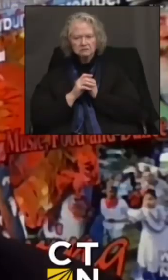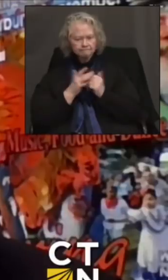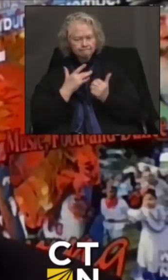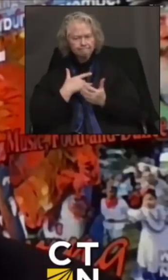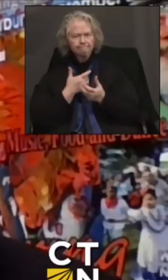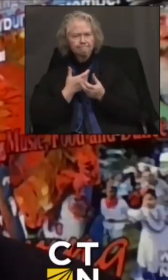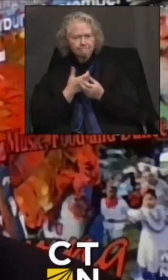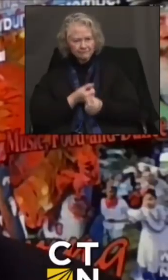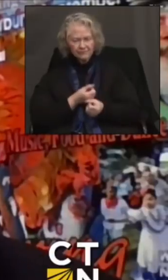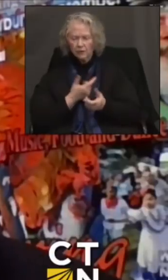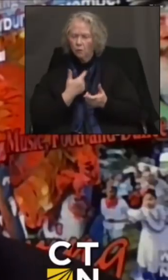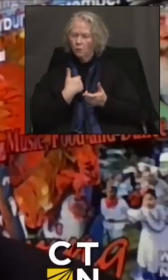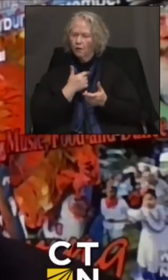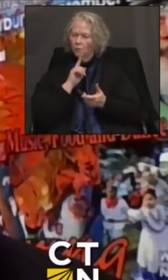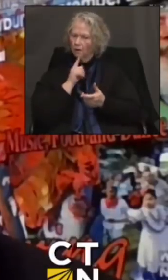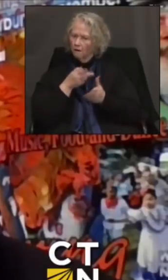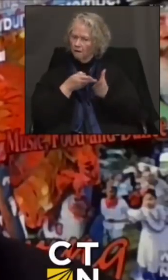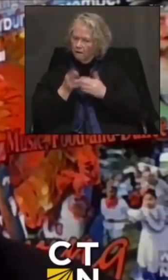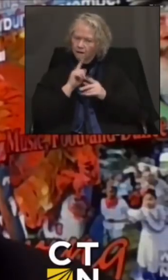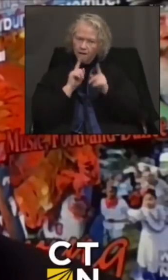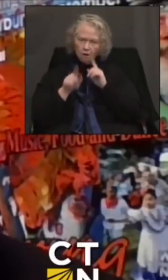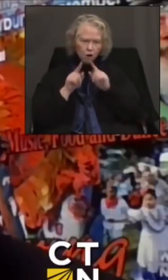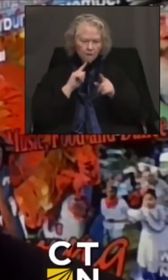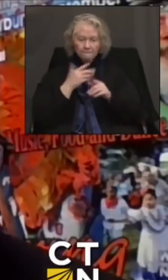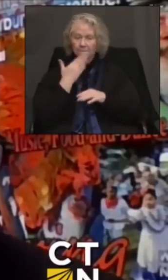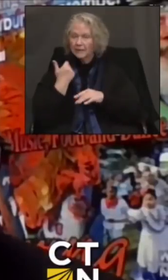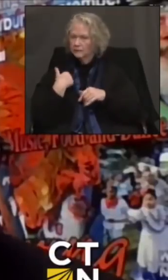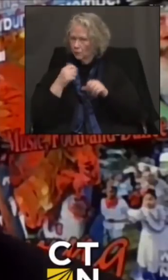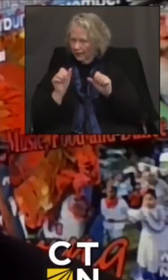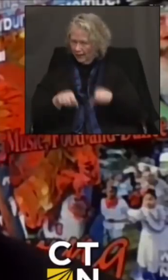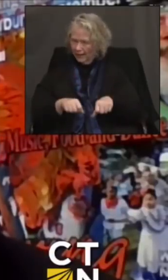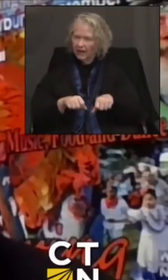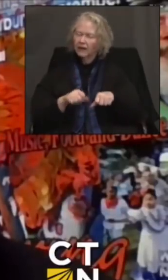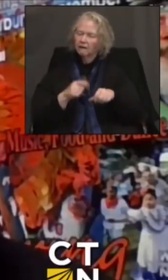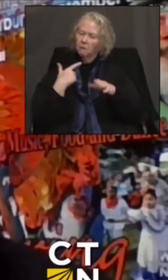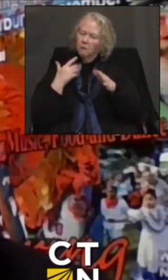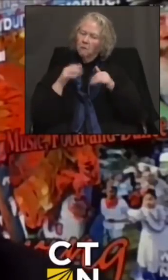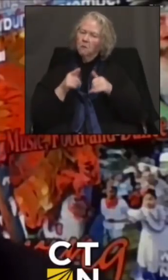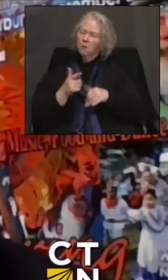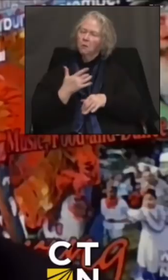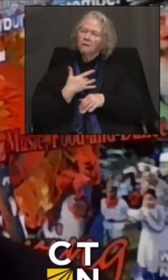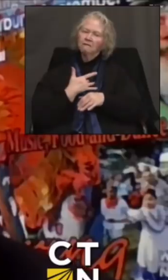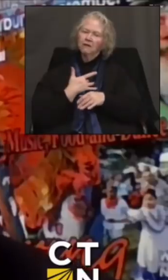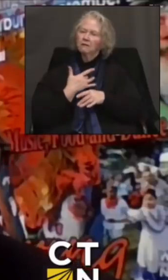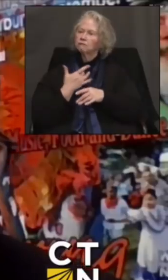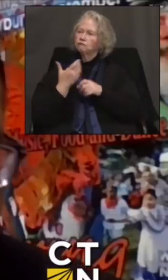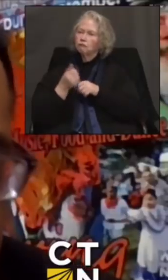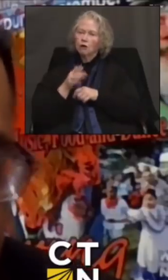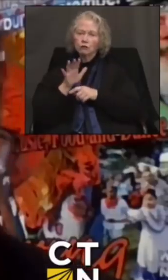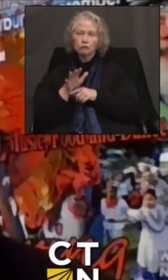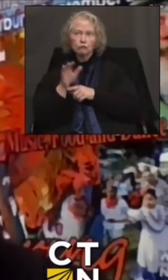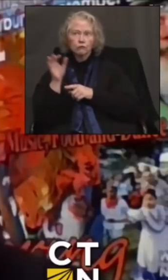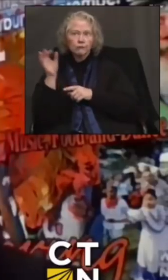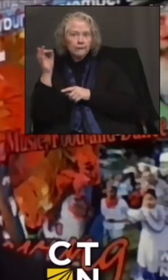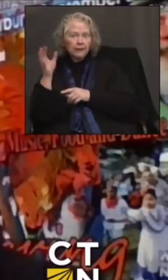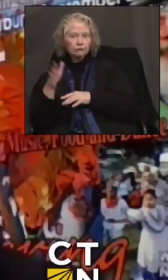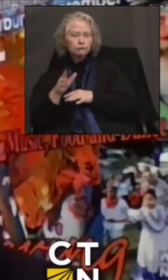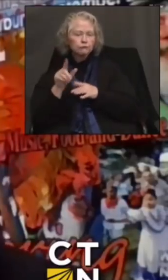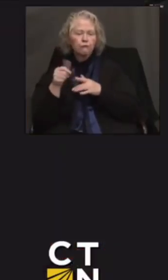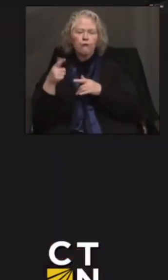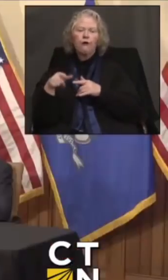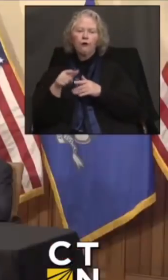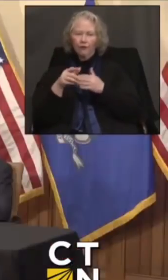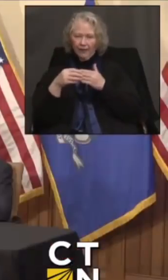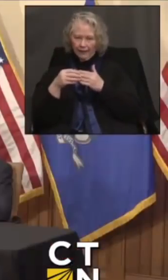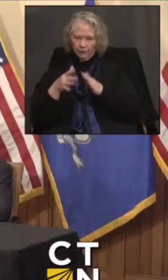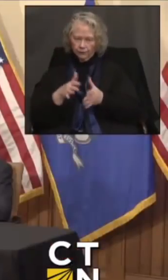can give you the best answers we can, and hopefully you'll find comfort in the word that's coming from your pastor and from your trusted leaders in the community.